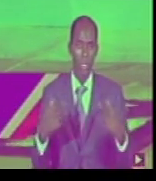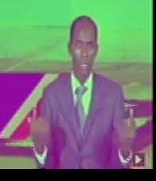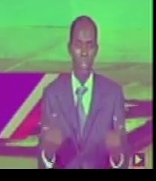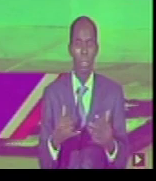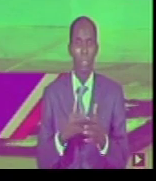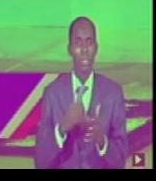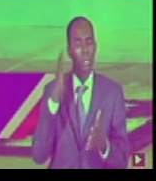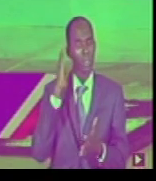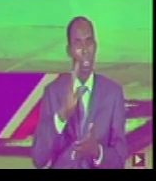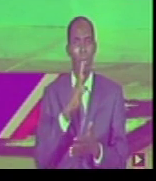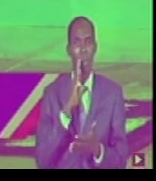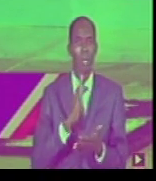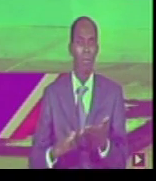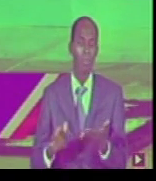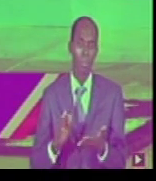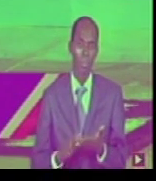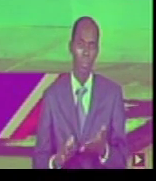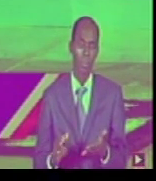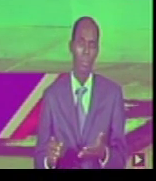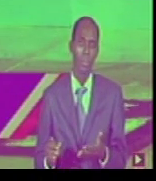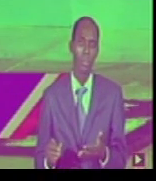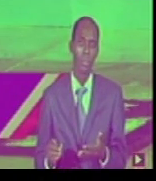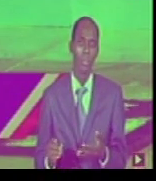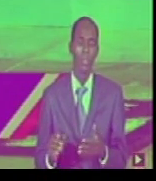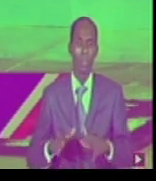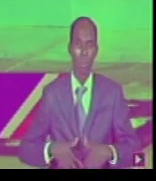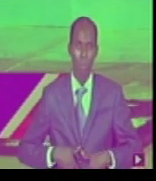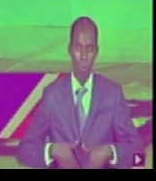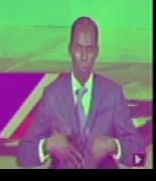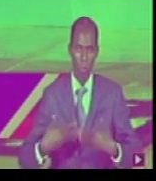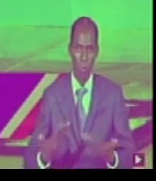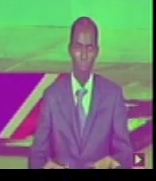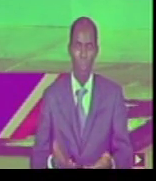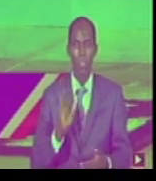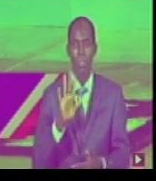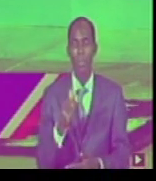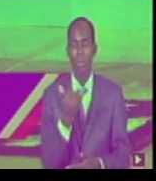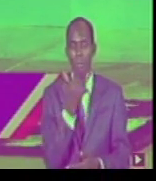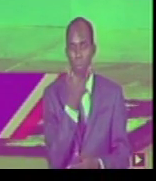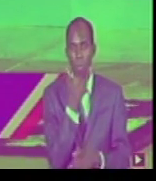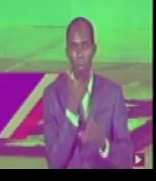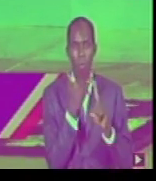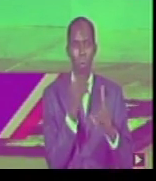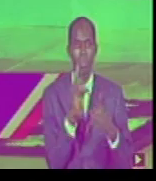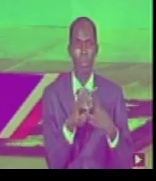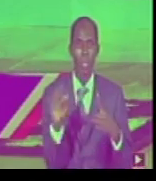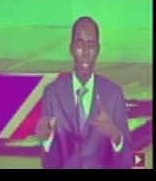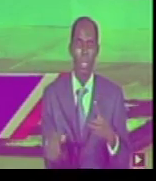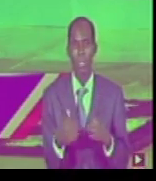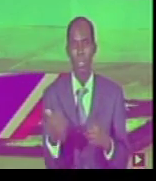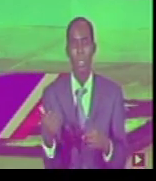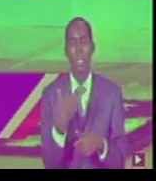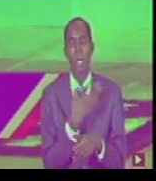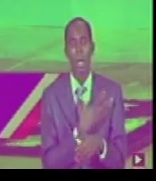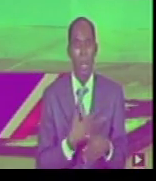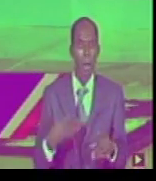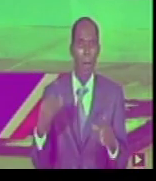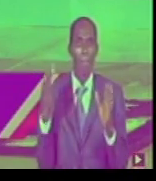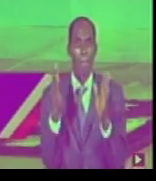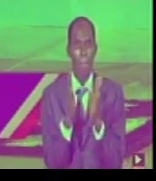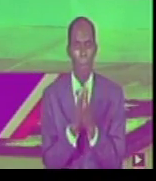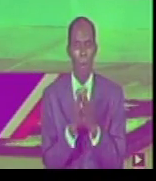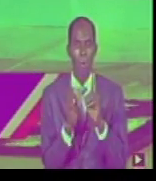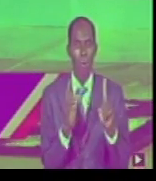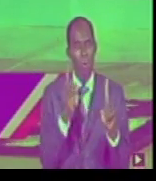him. Confess your faults one to another and pray one for